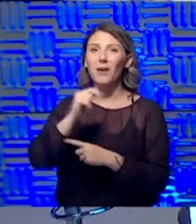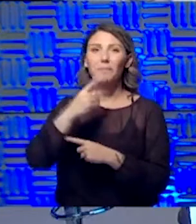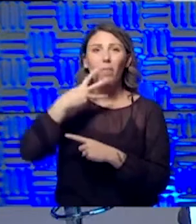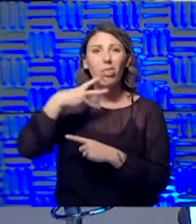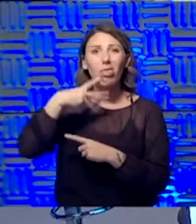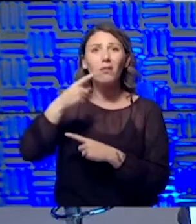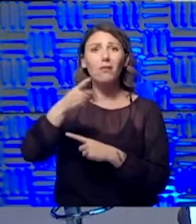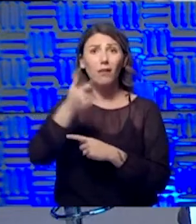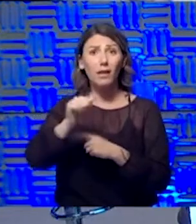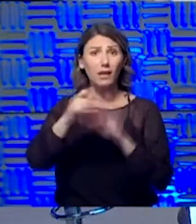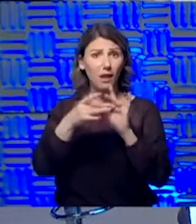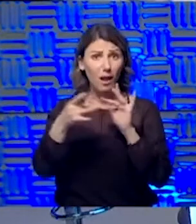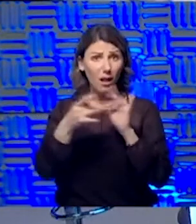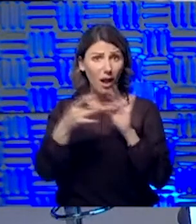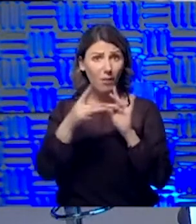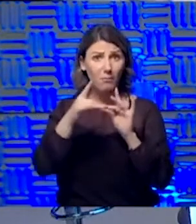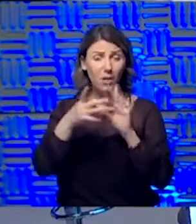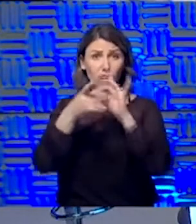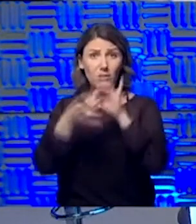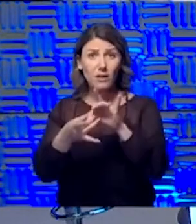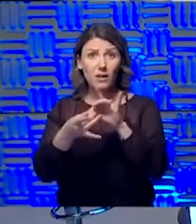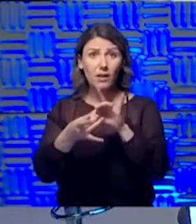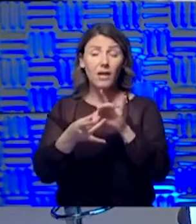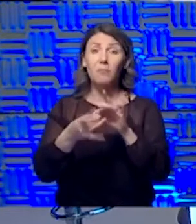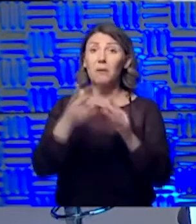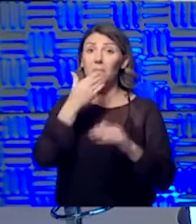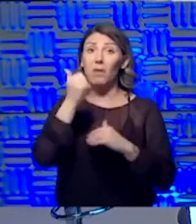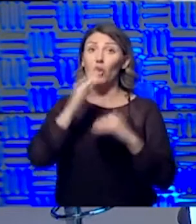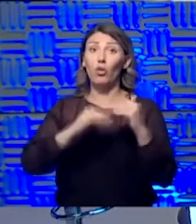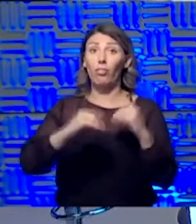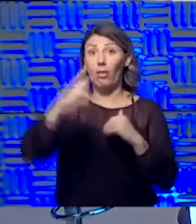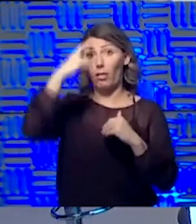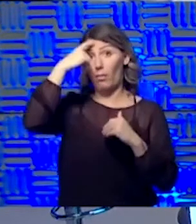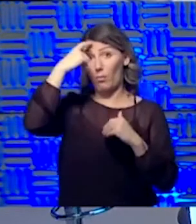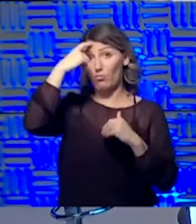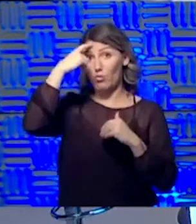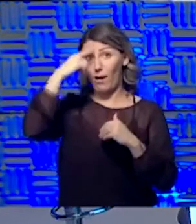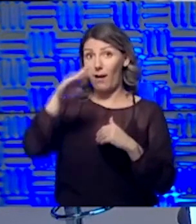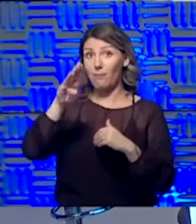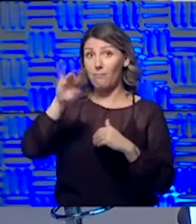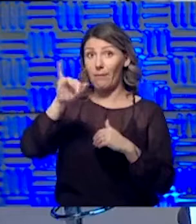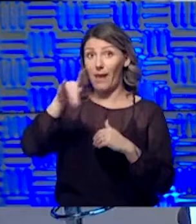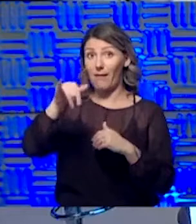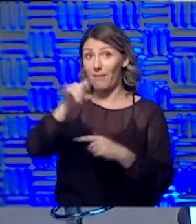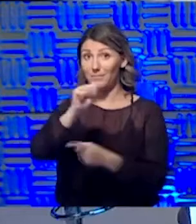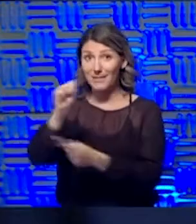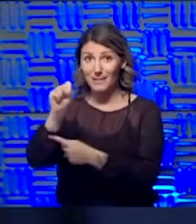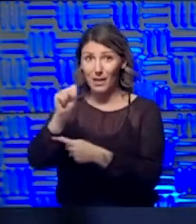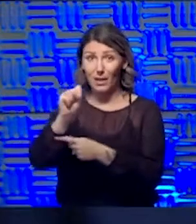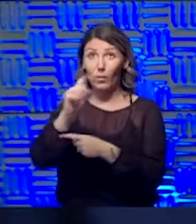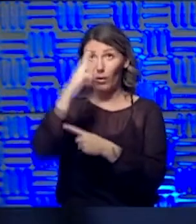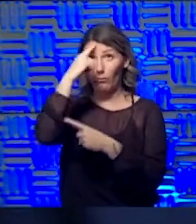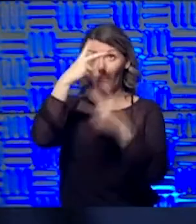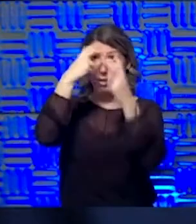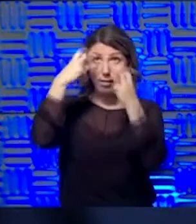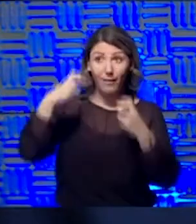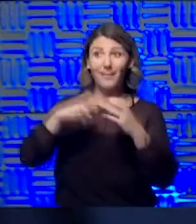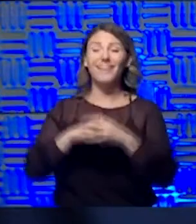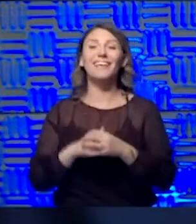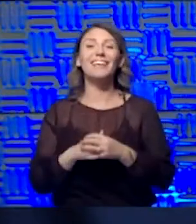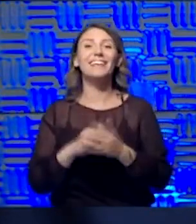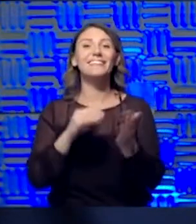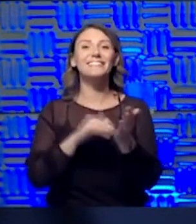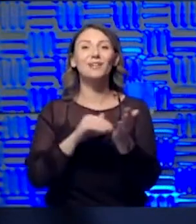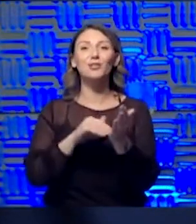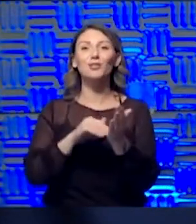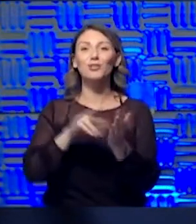about that? Because that would certainly be nicer than the brain biopsy. Absolutely, and Dr. Leisman has been working